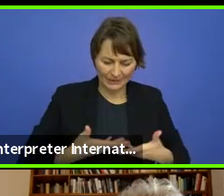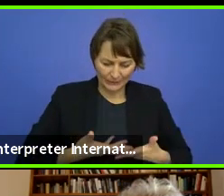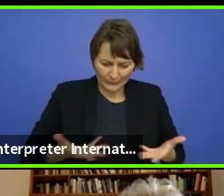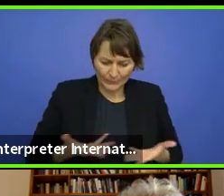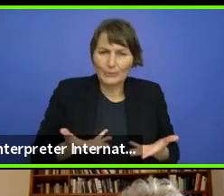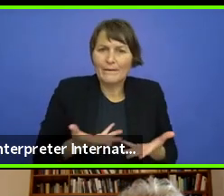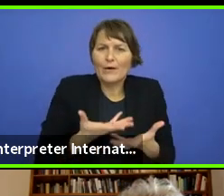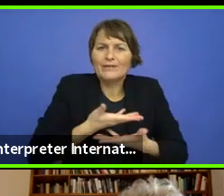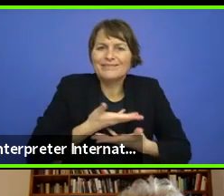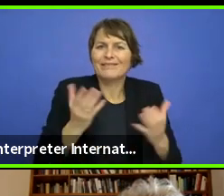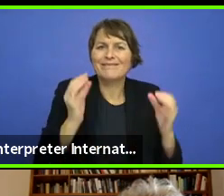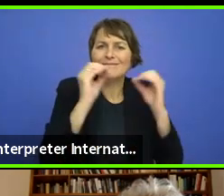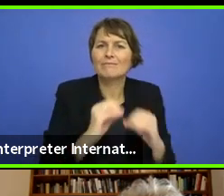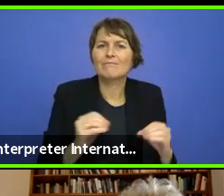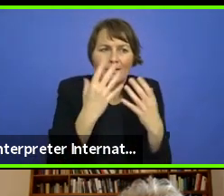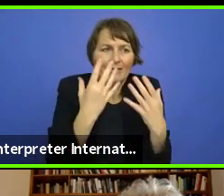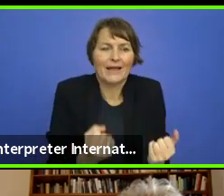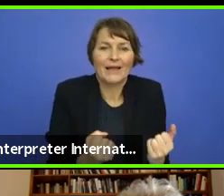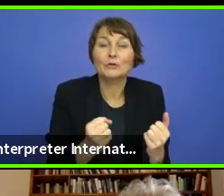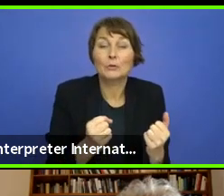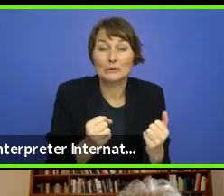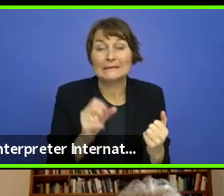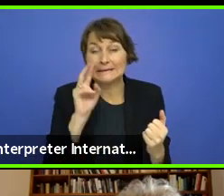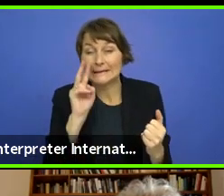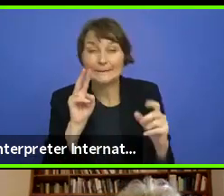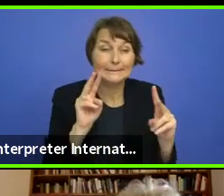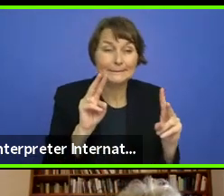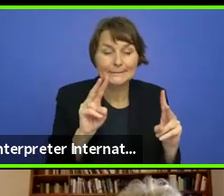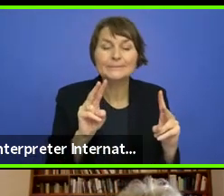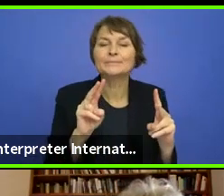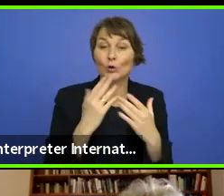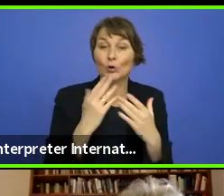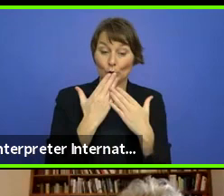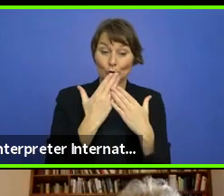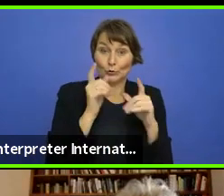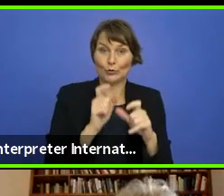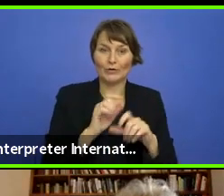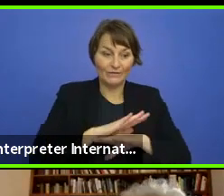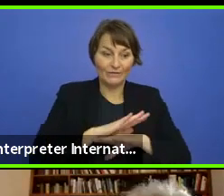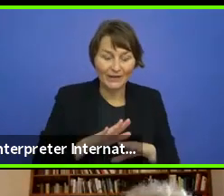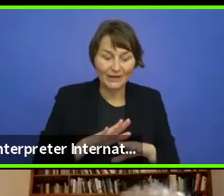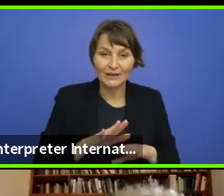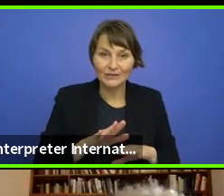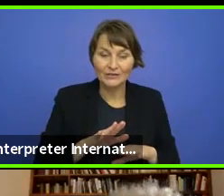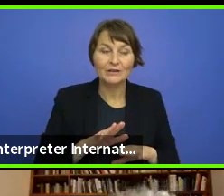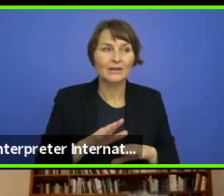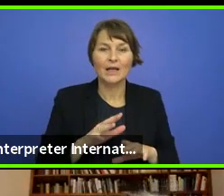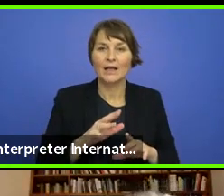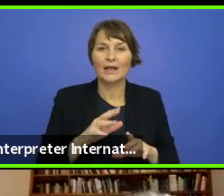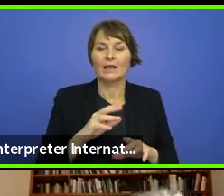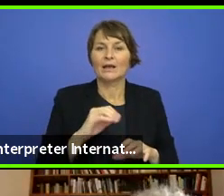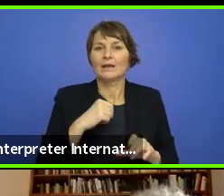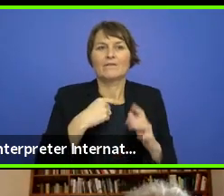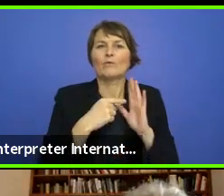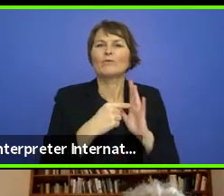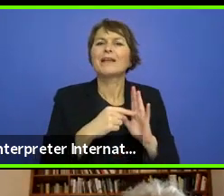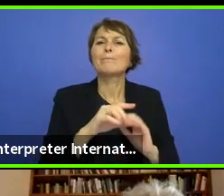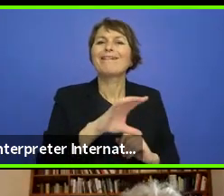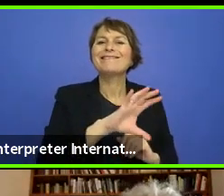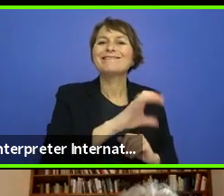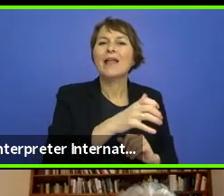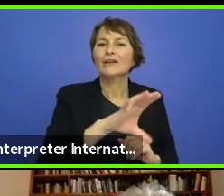that now students or graduates kind of quickly get absorbed in the national institutions of the